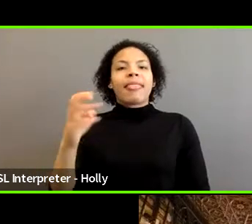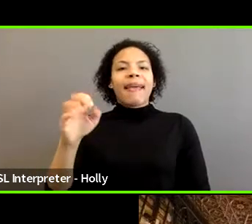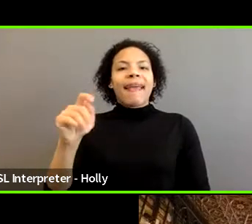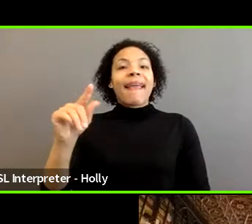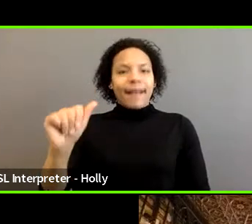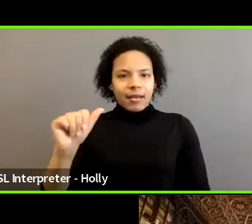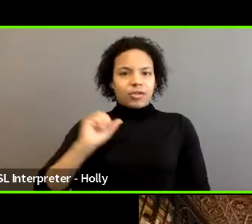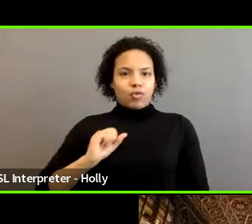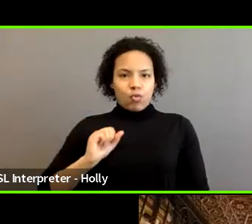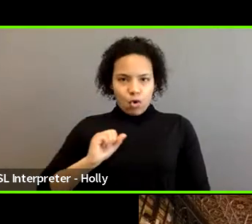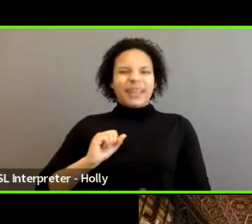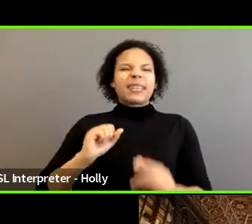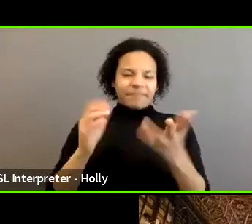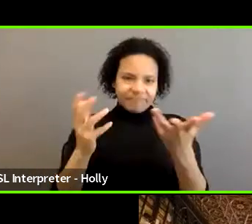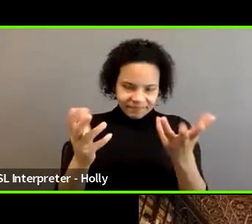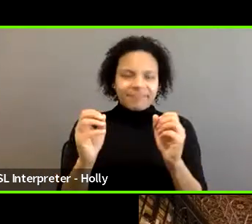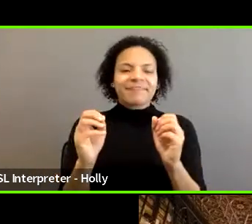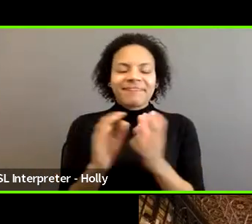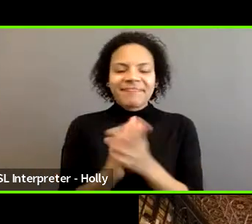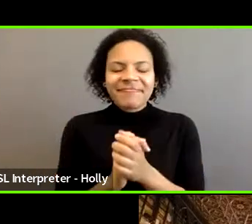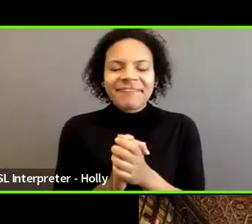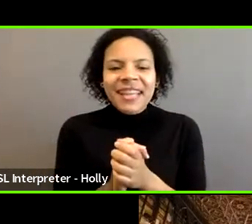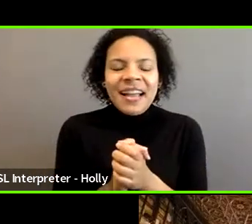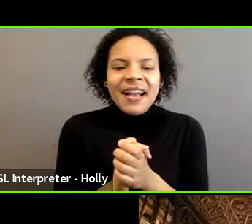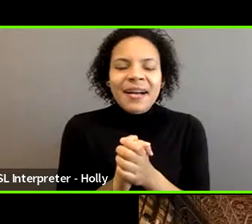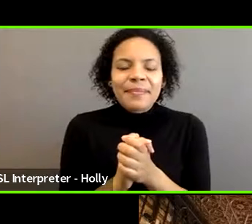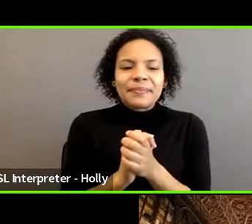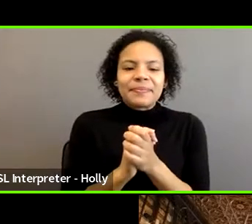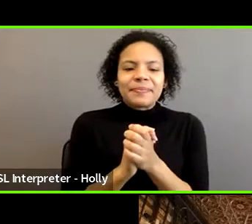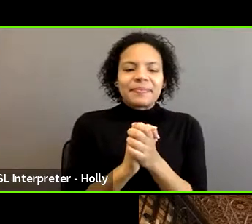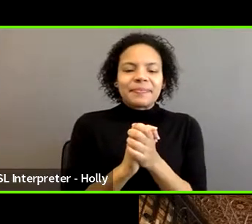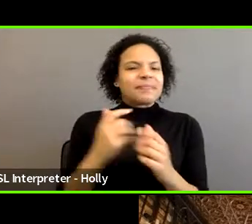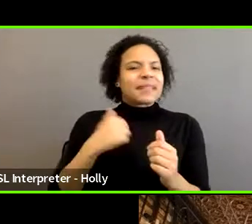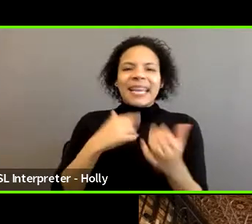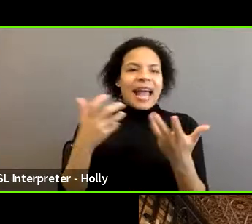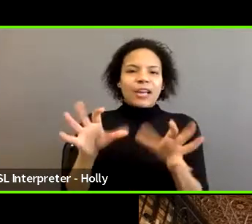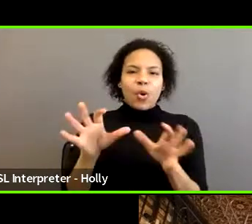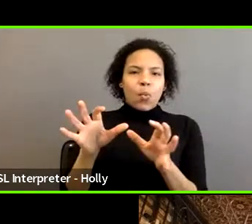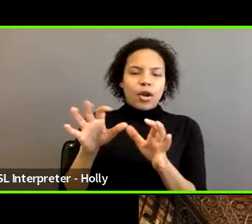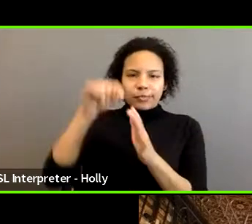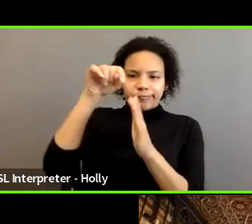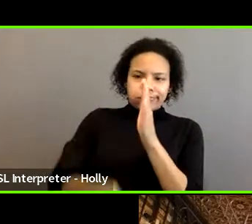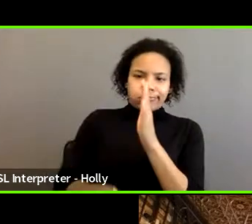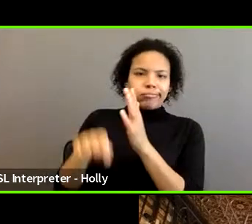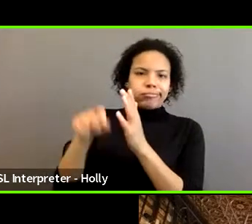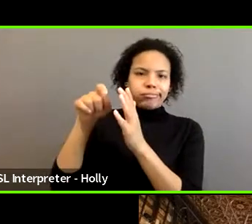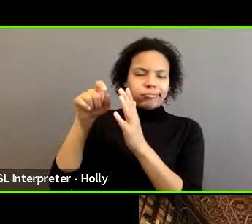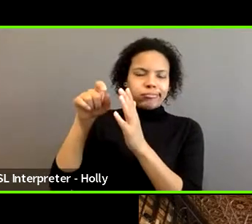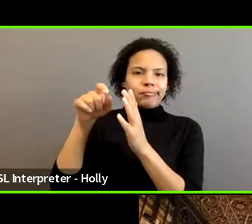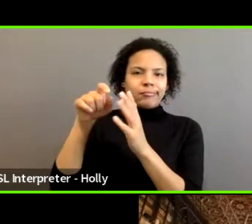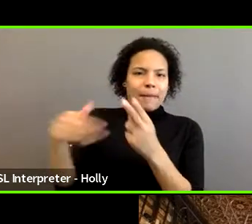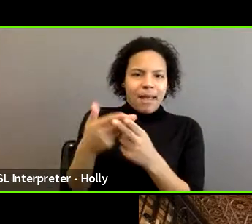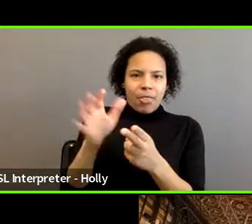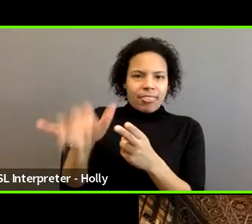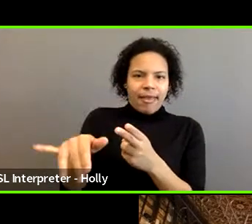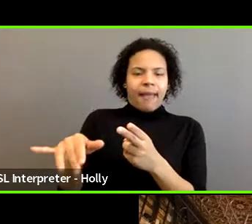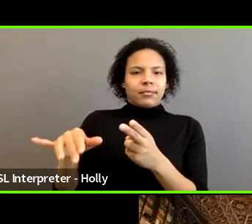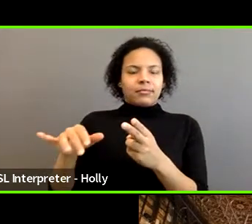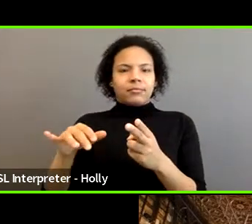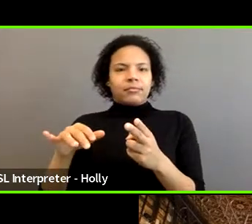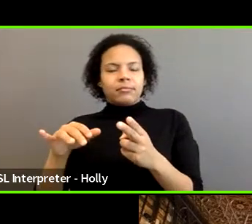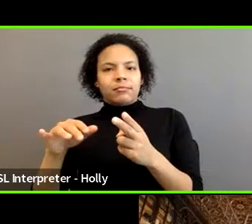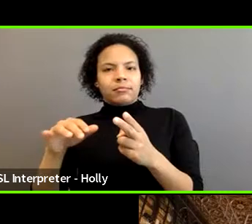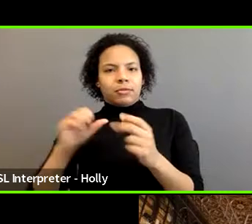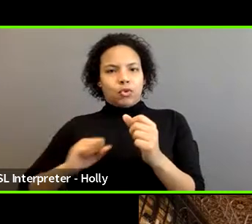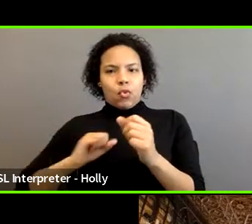into the specifics of those, but they have very direct connectedness, particularly in areas where